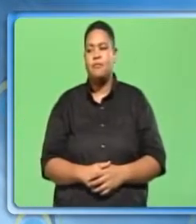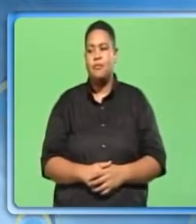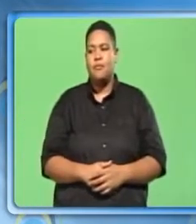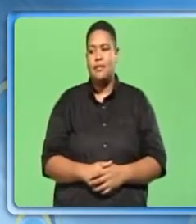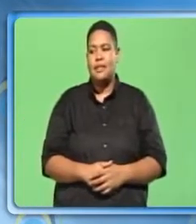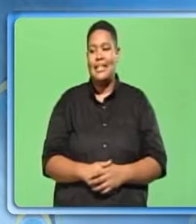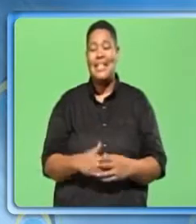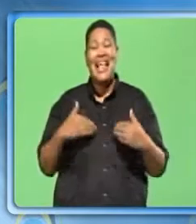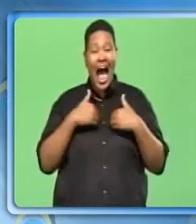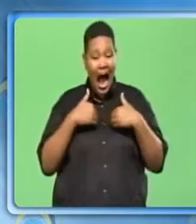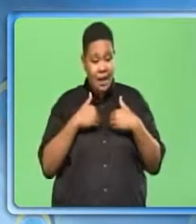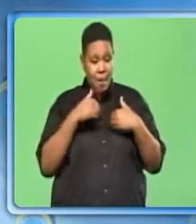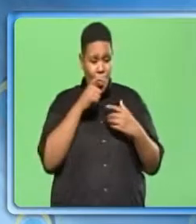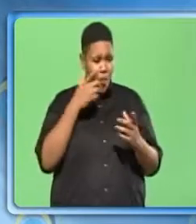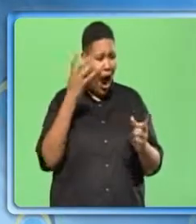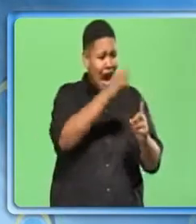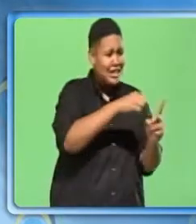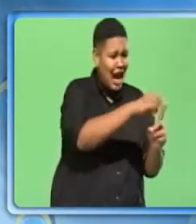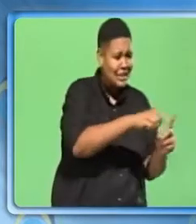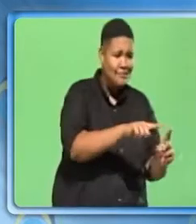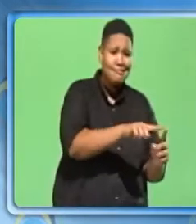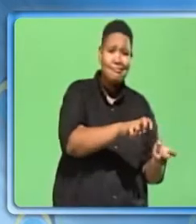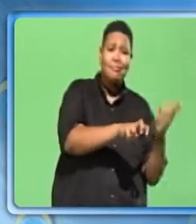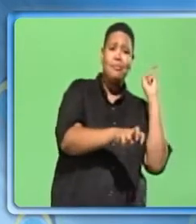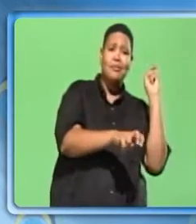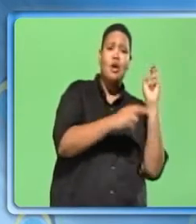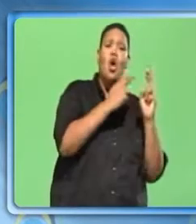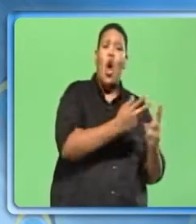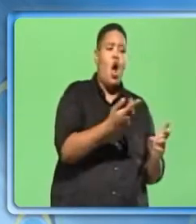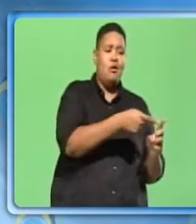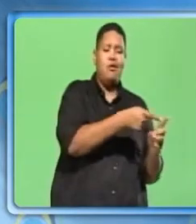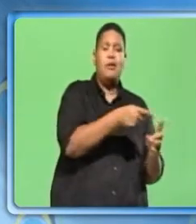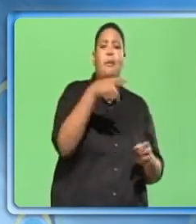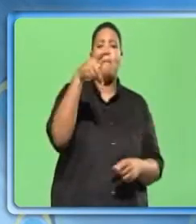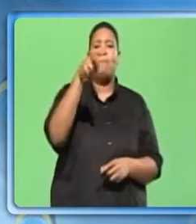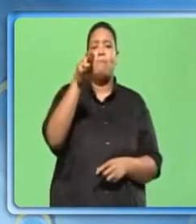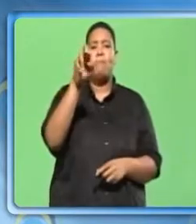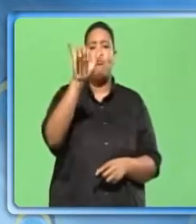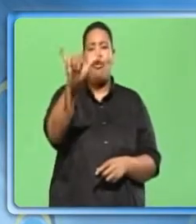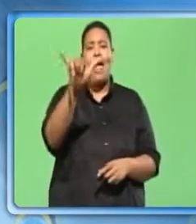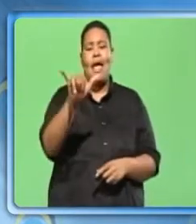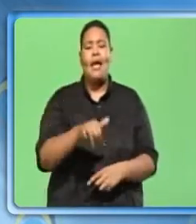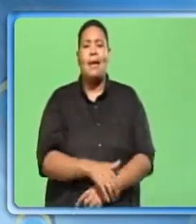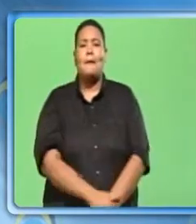The animal eaten by the predator is called its prey.